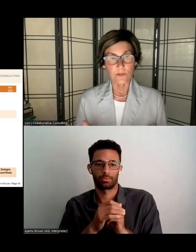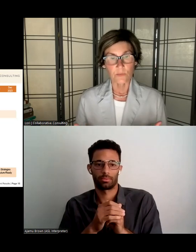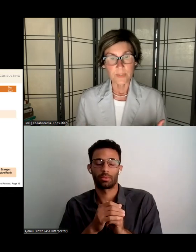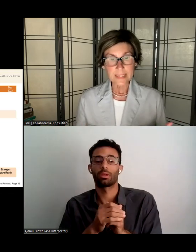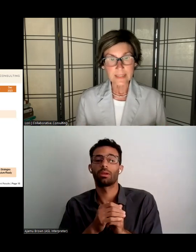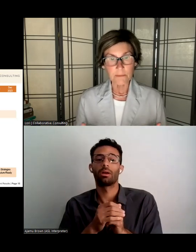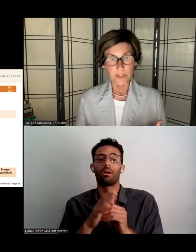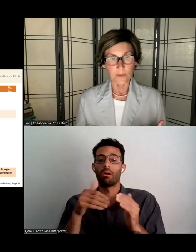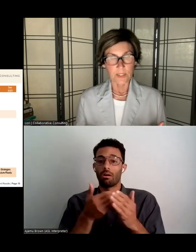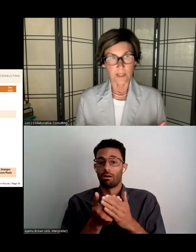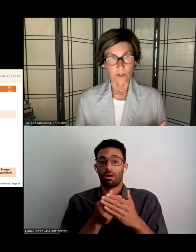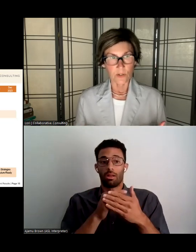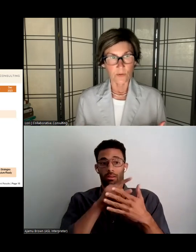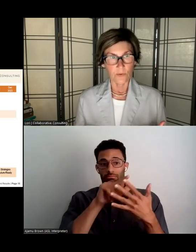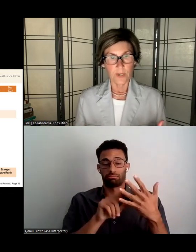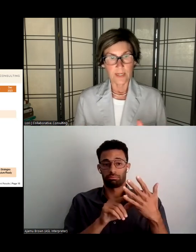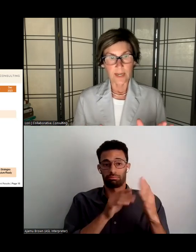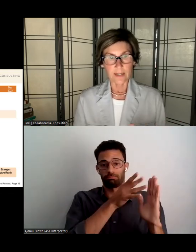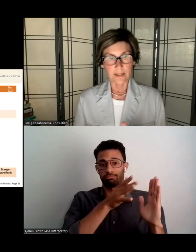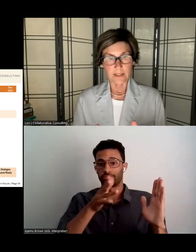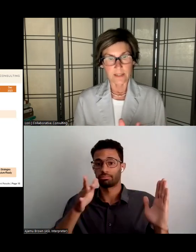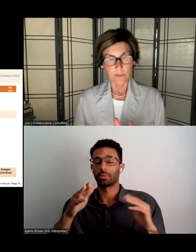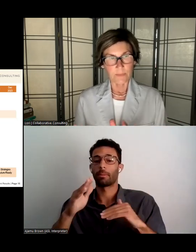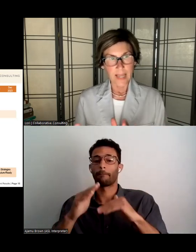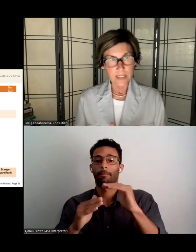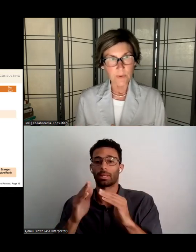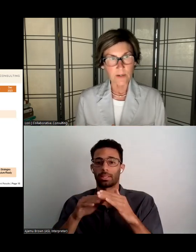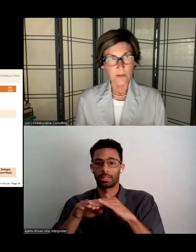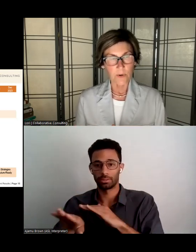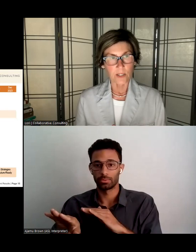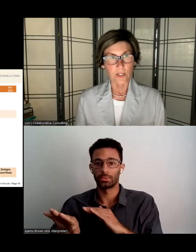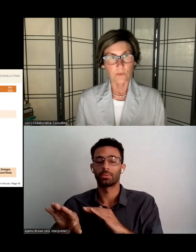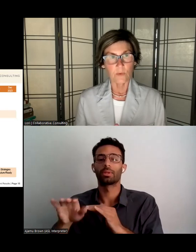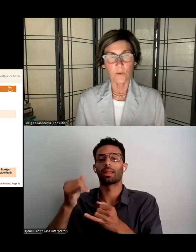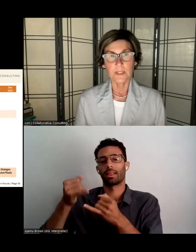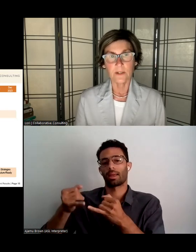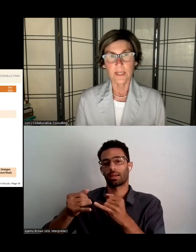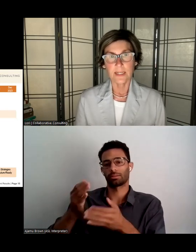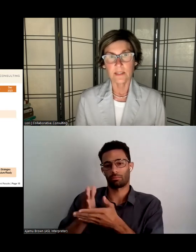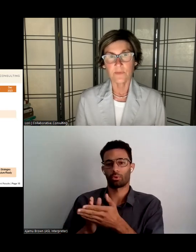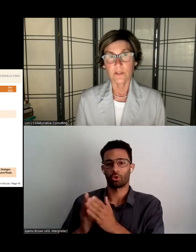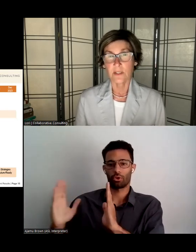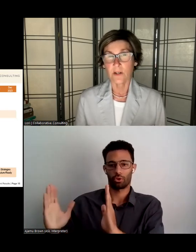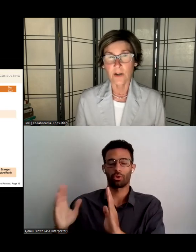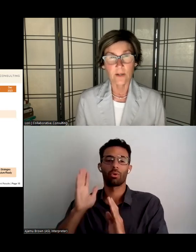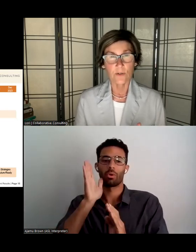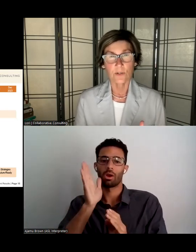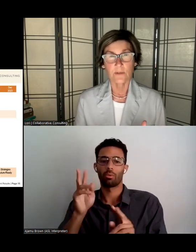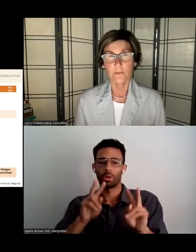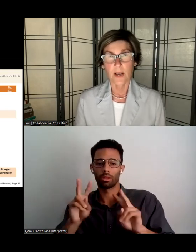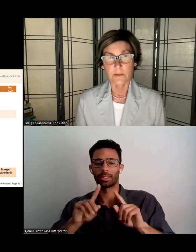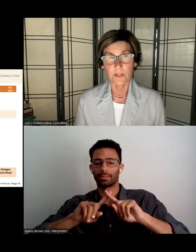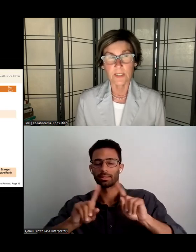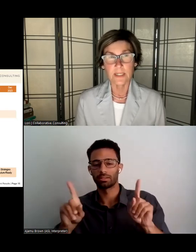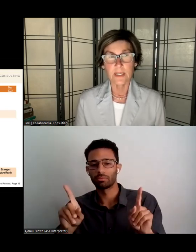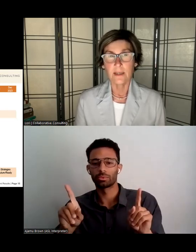of this really builds into kind of this last part of the project where we'll be looking at different scenarios or